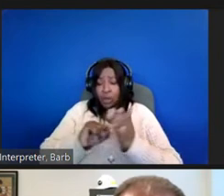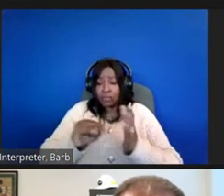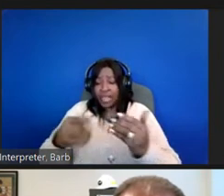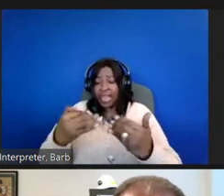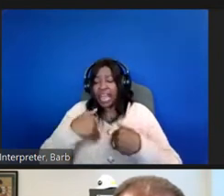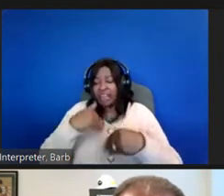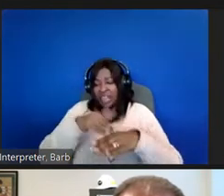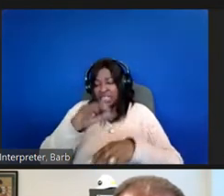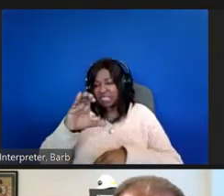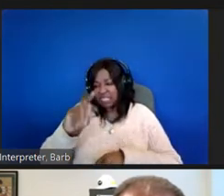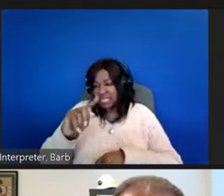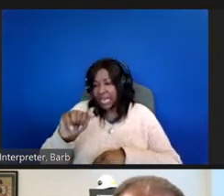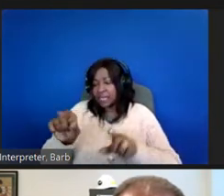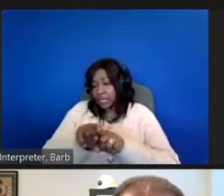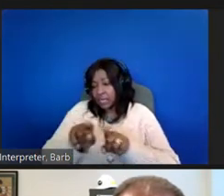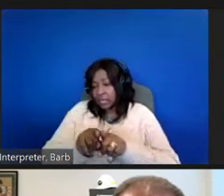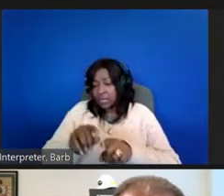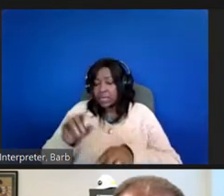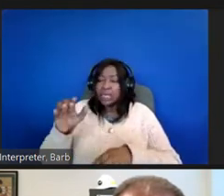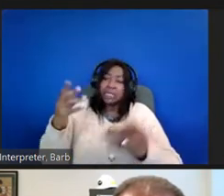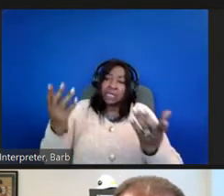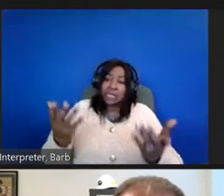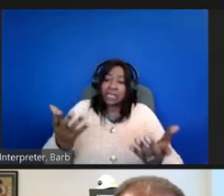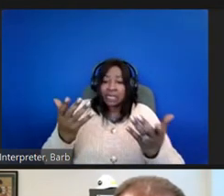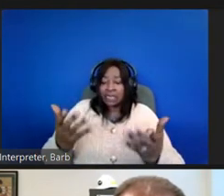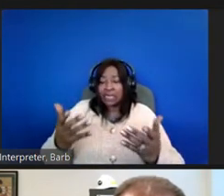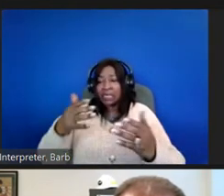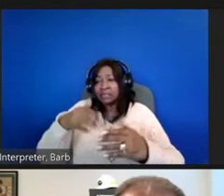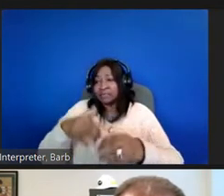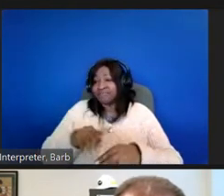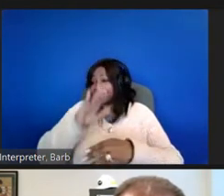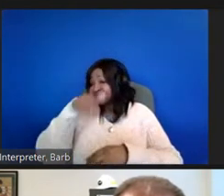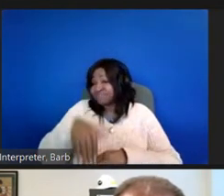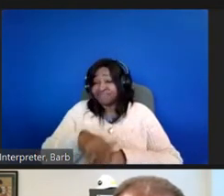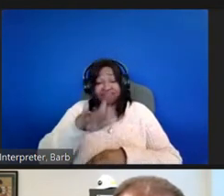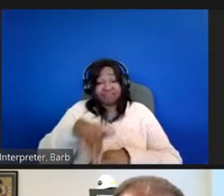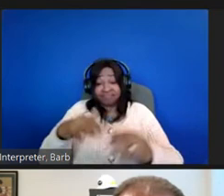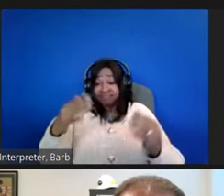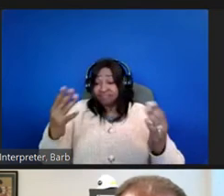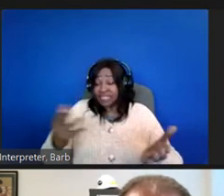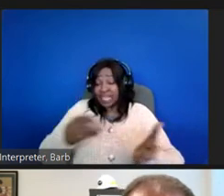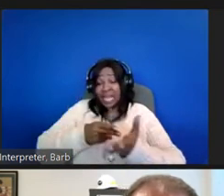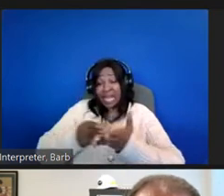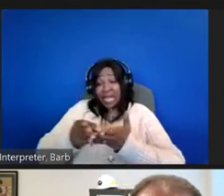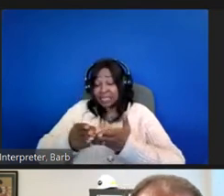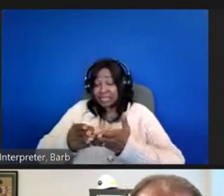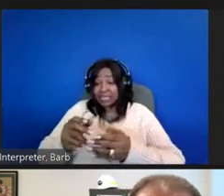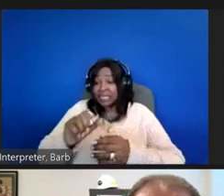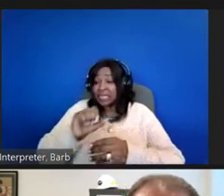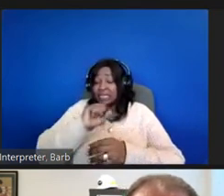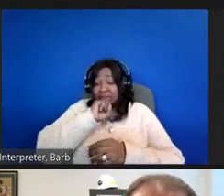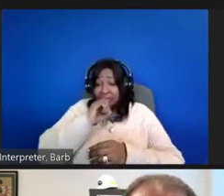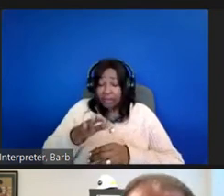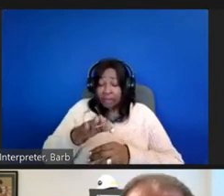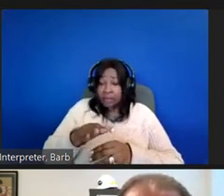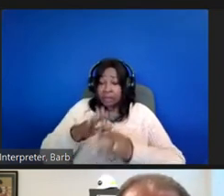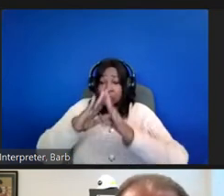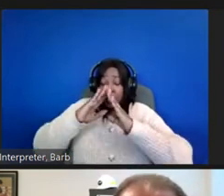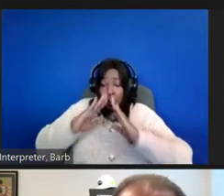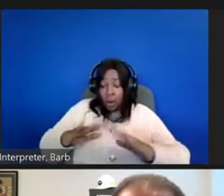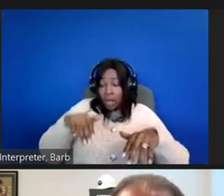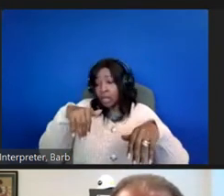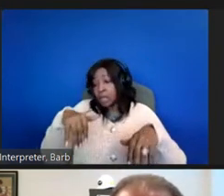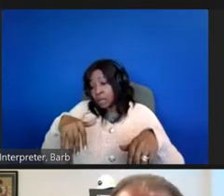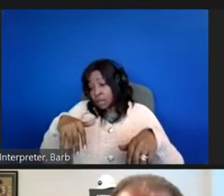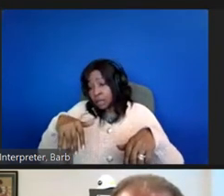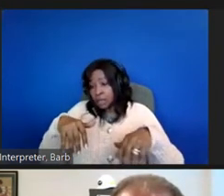So it ebbs and flows, to be honest with you. Nothing is stagnant there. Thank you so much, Kevin.